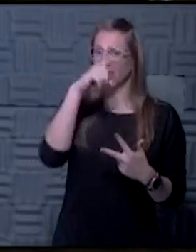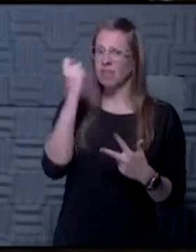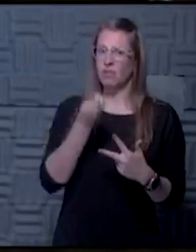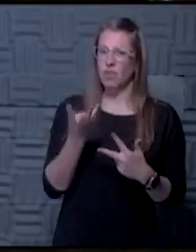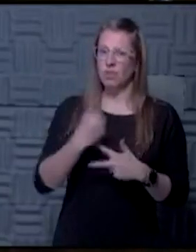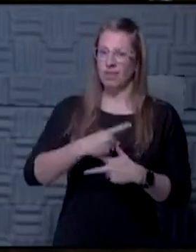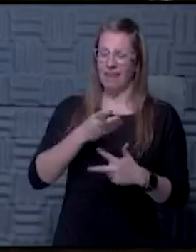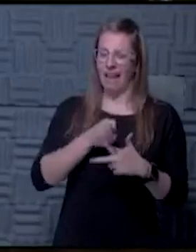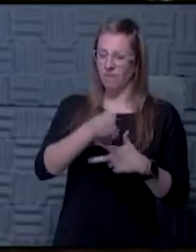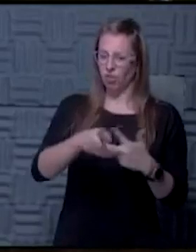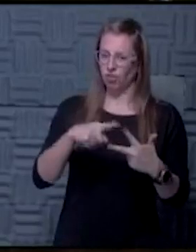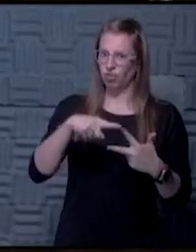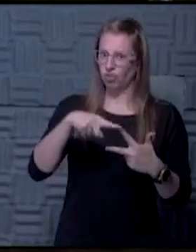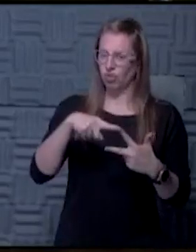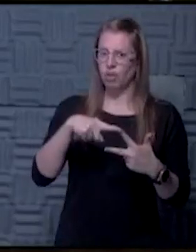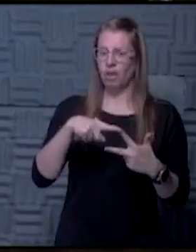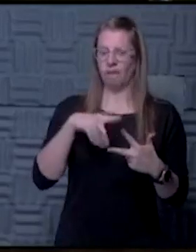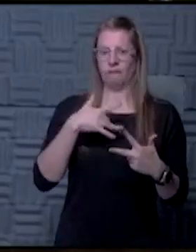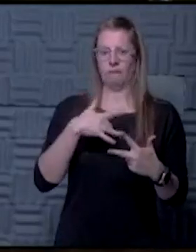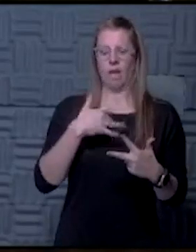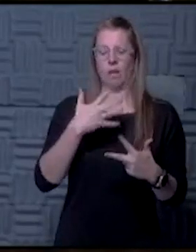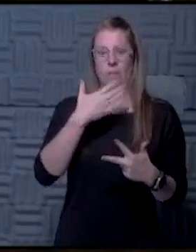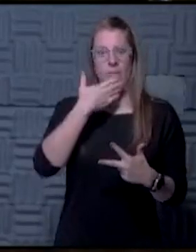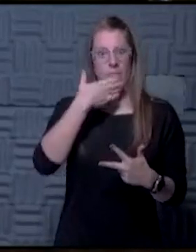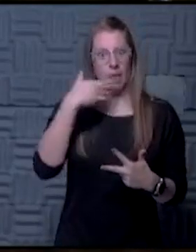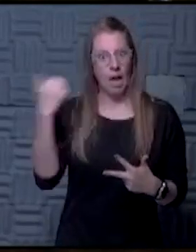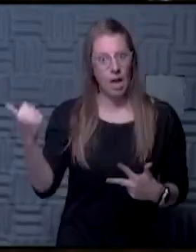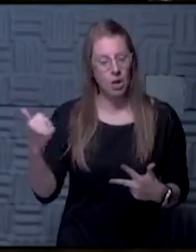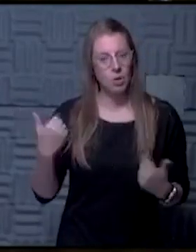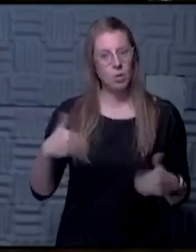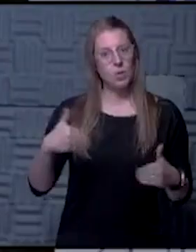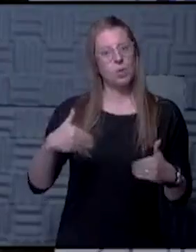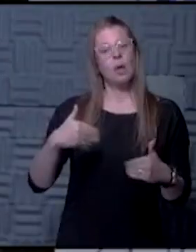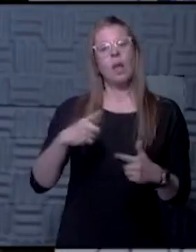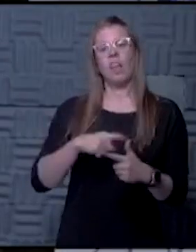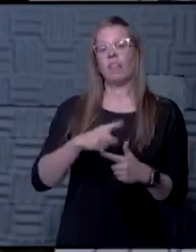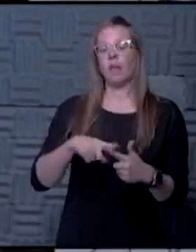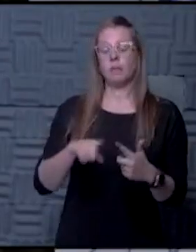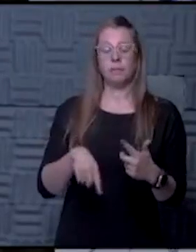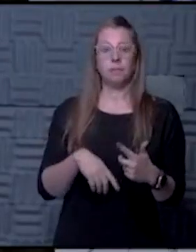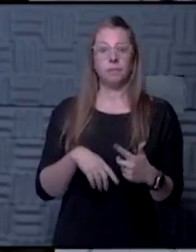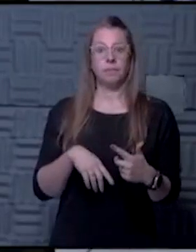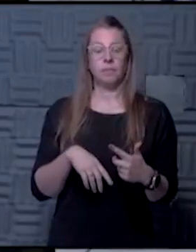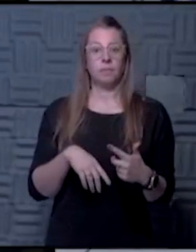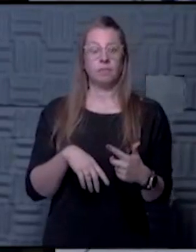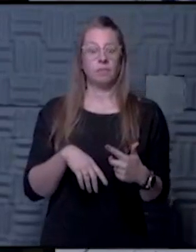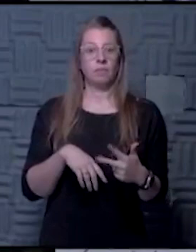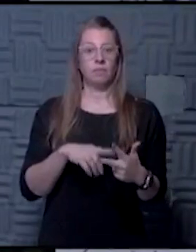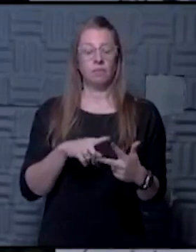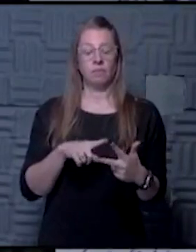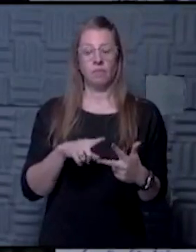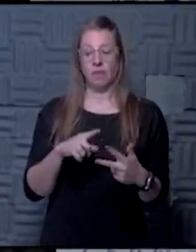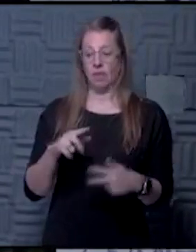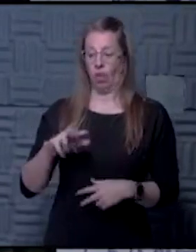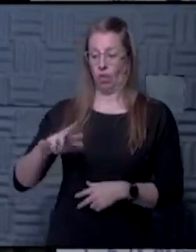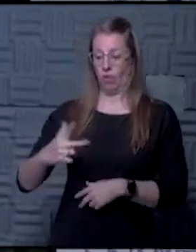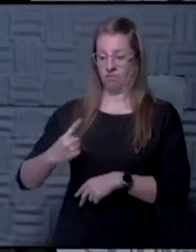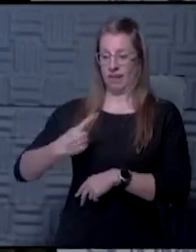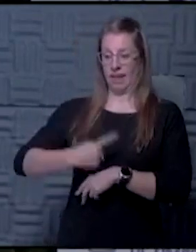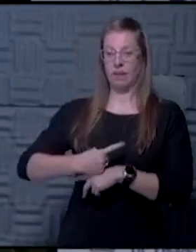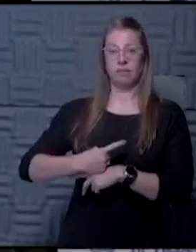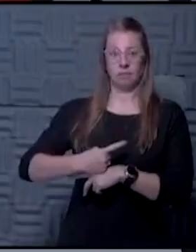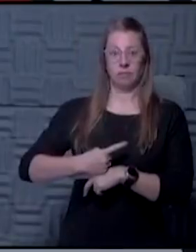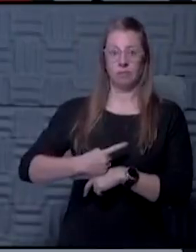days after that, I felt so much better. Yeah. And then, you know, by day 3, I